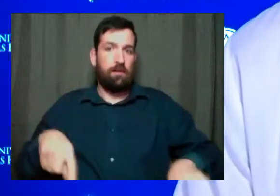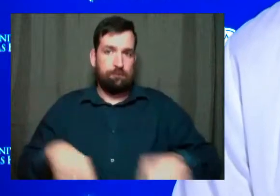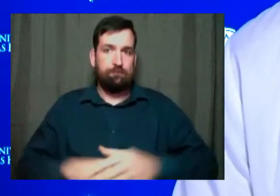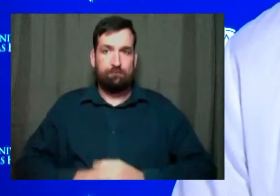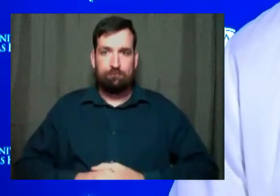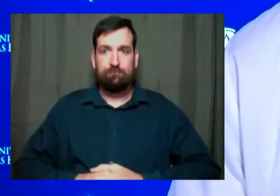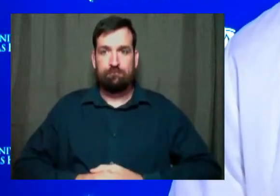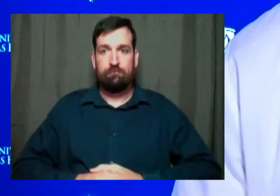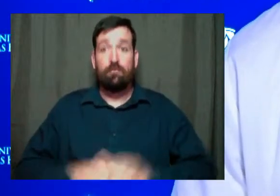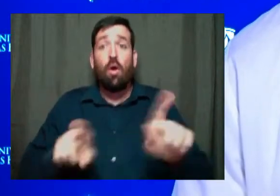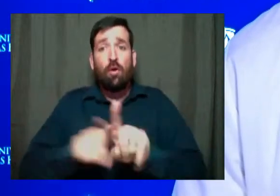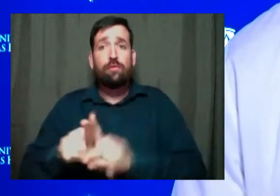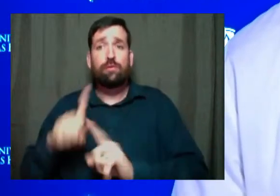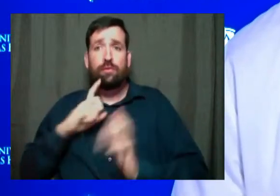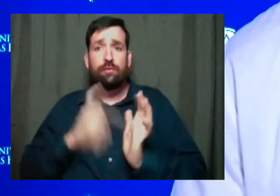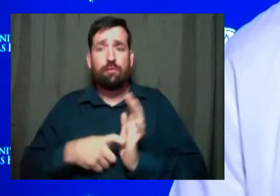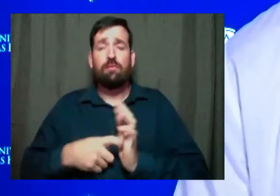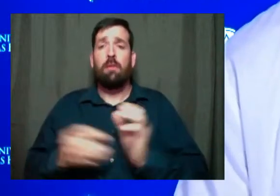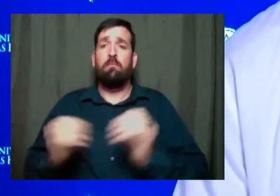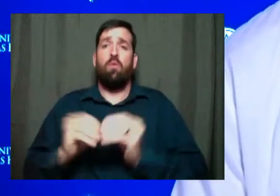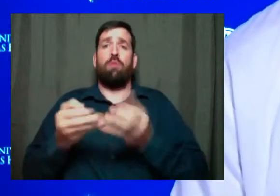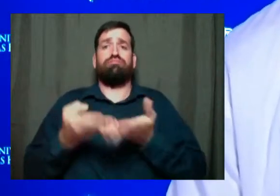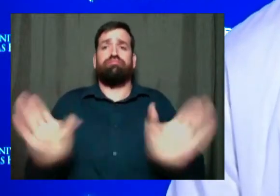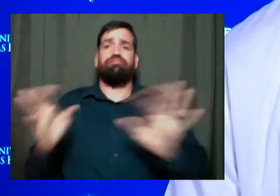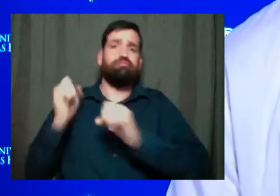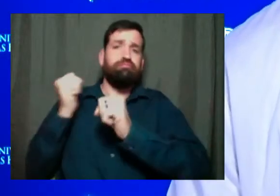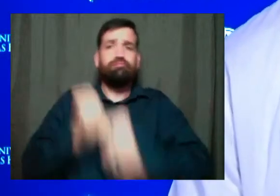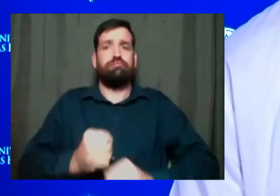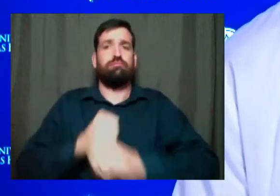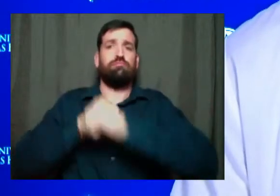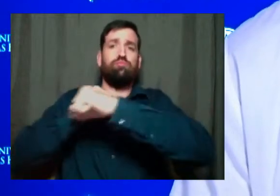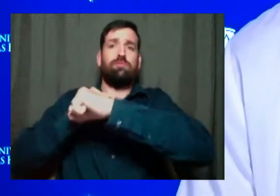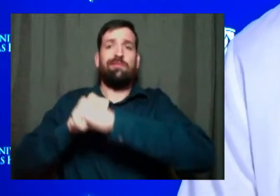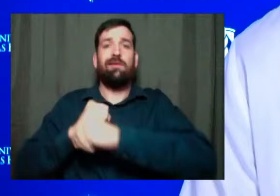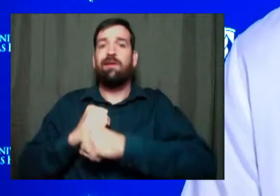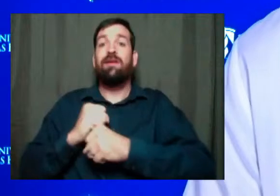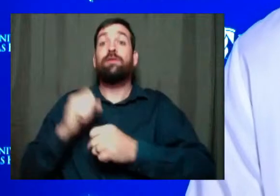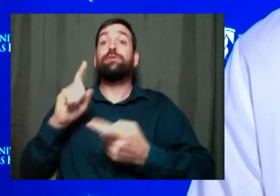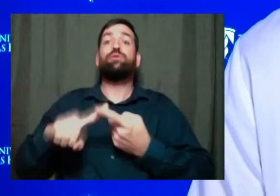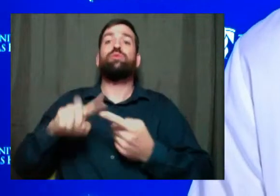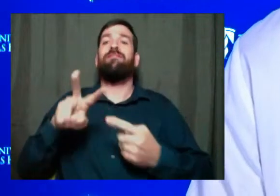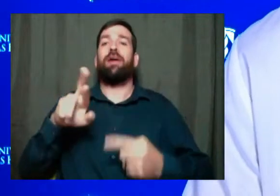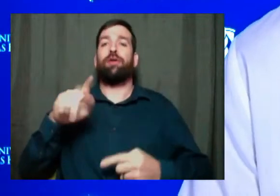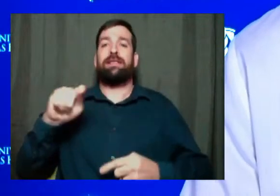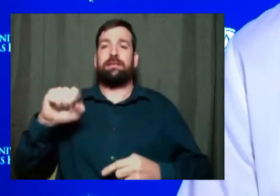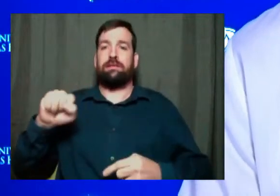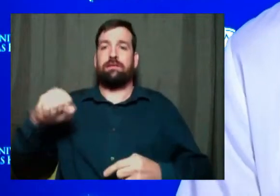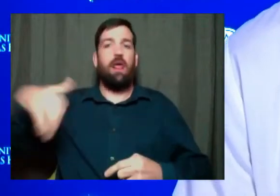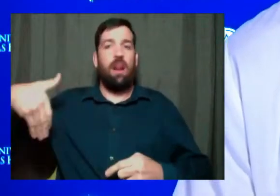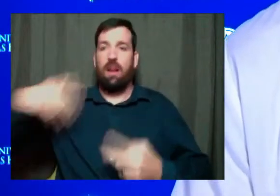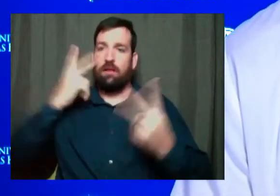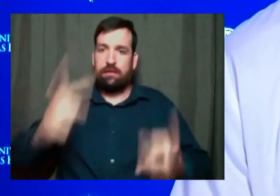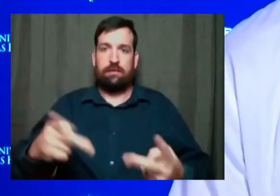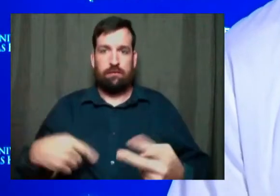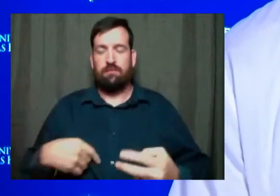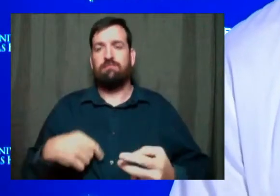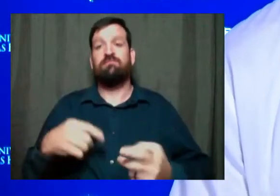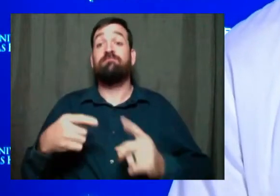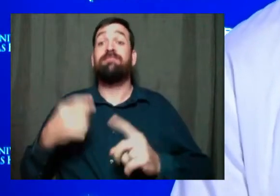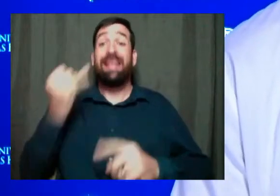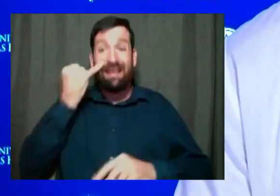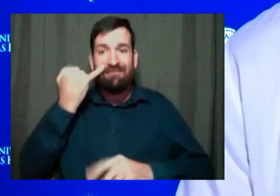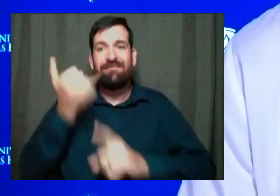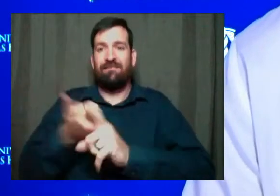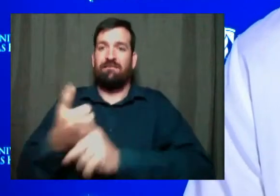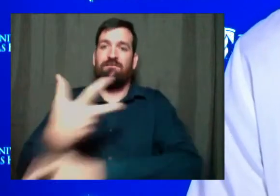you get a much broader antibody response to variants you haven't even seen if you are vaccinated. We have seen that. There was a recent, there